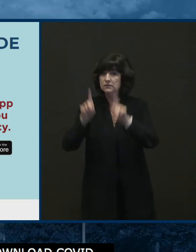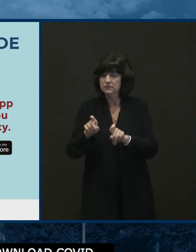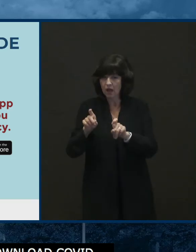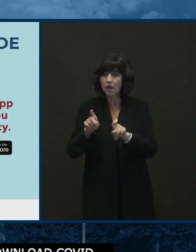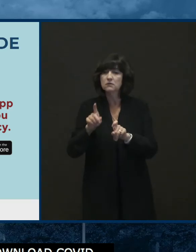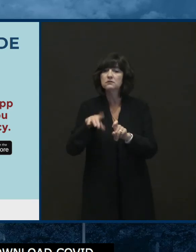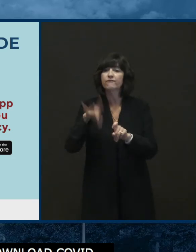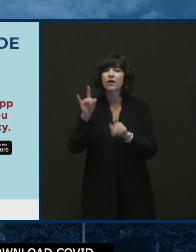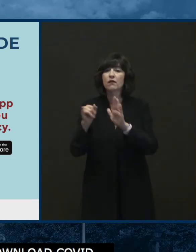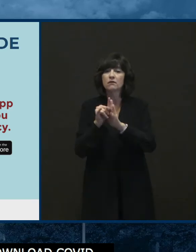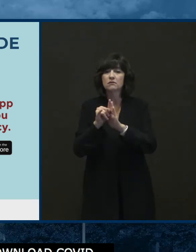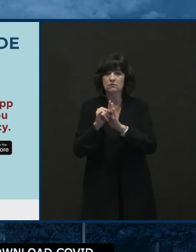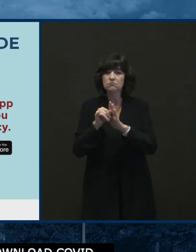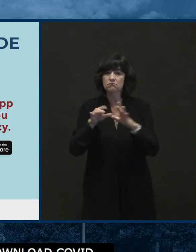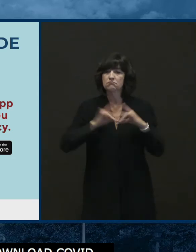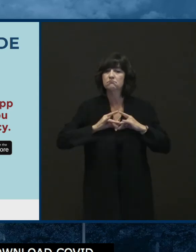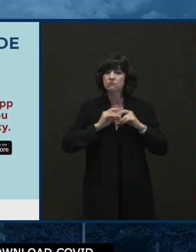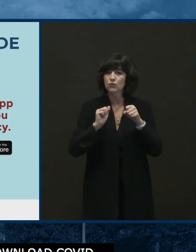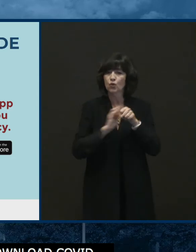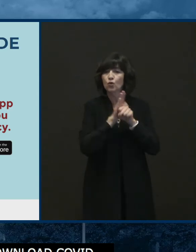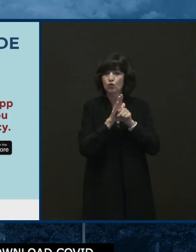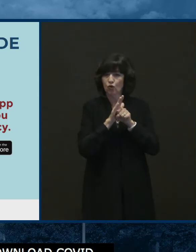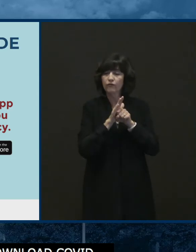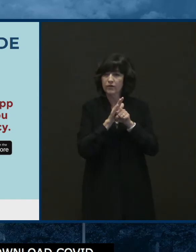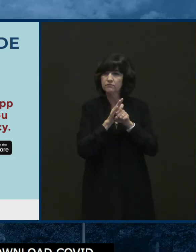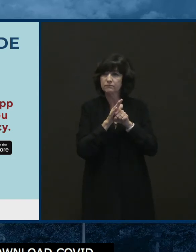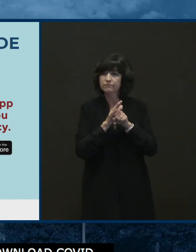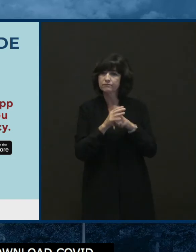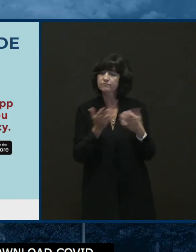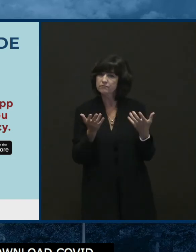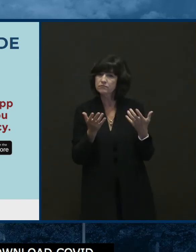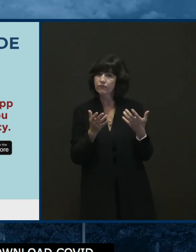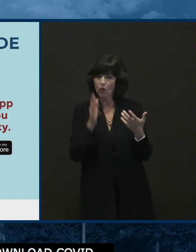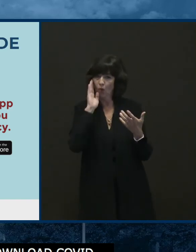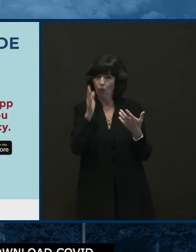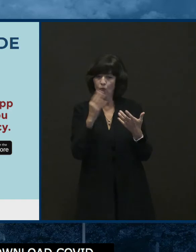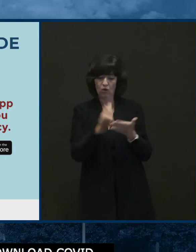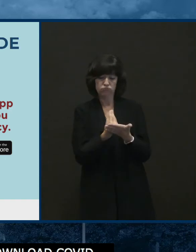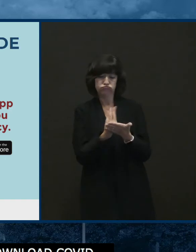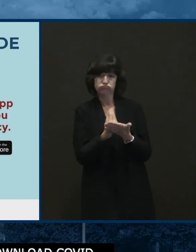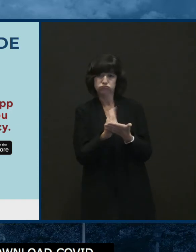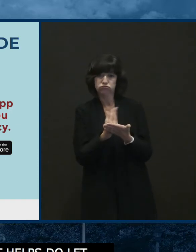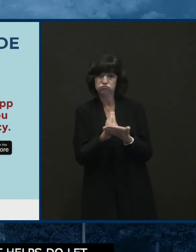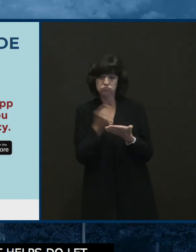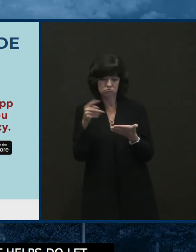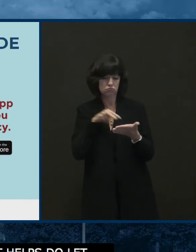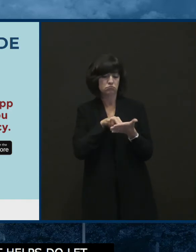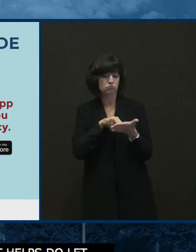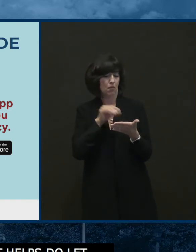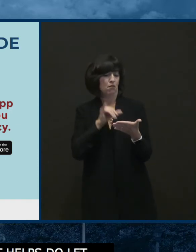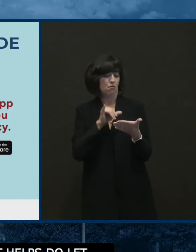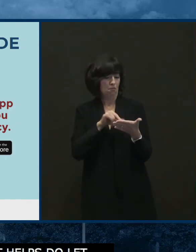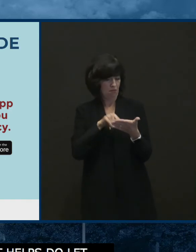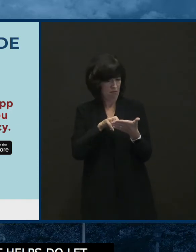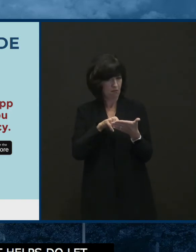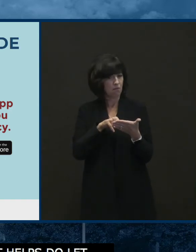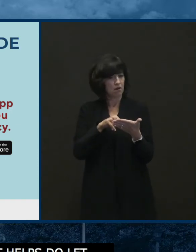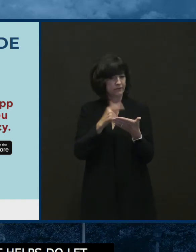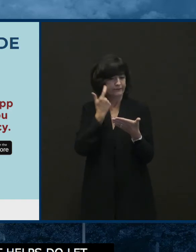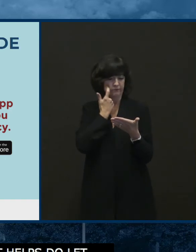feet for more than 15 minutes. And so it'll just give you an alert, and you can know that you've been